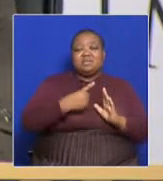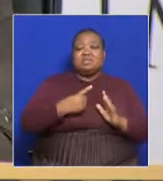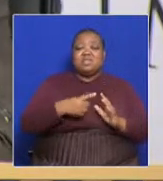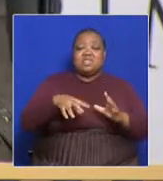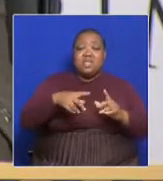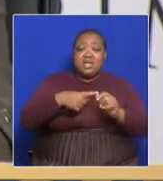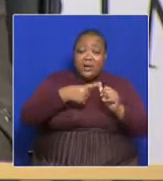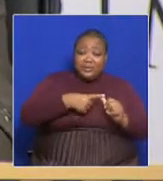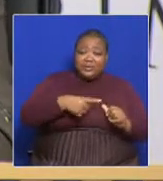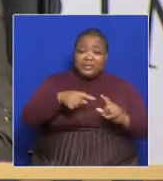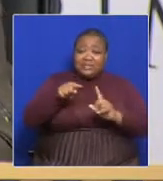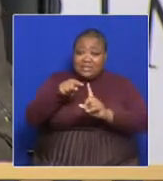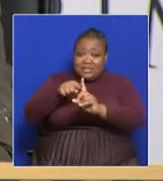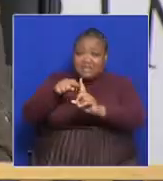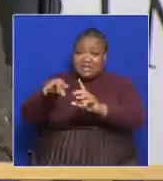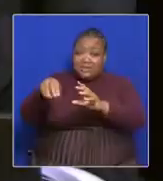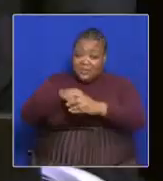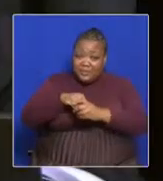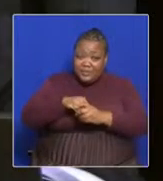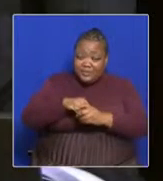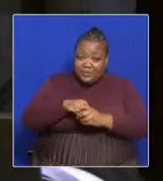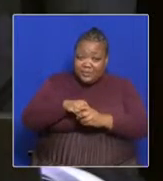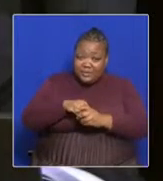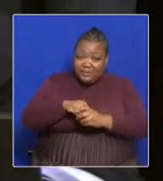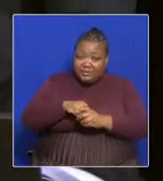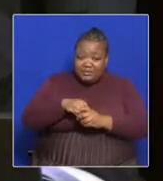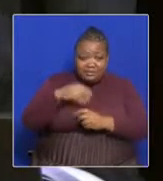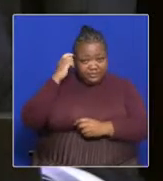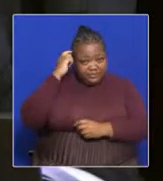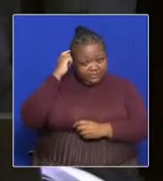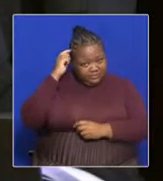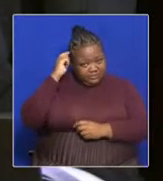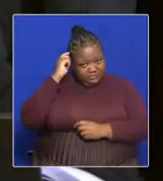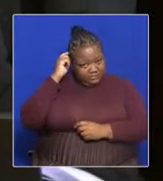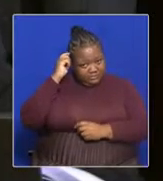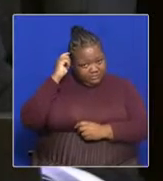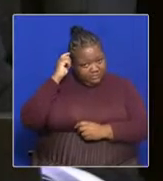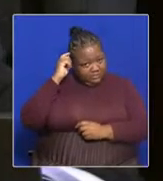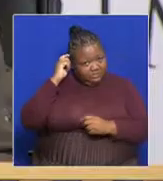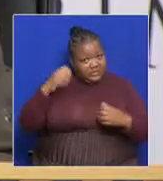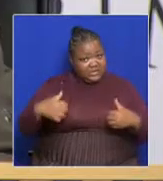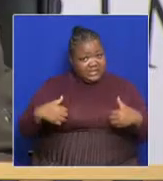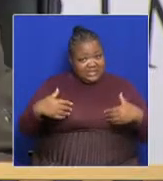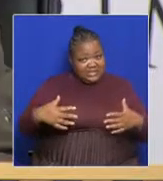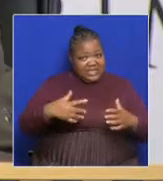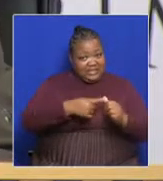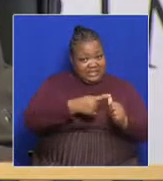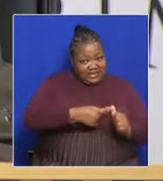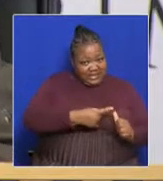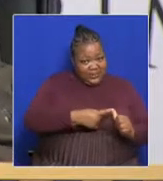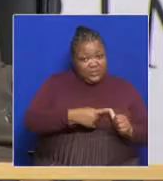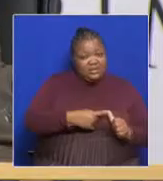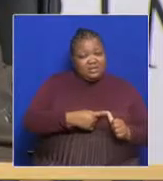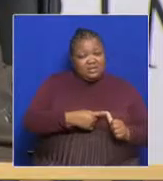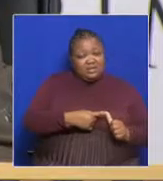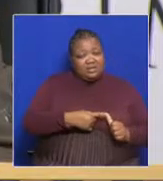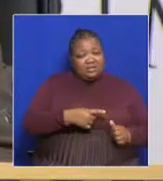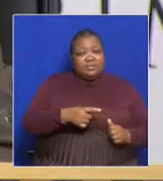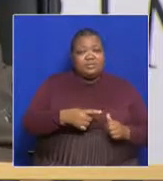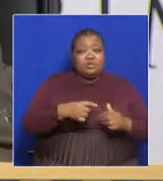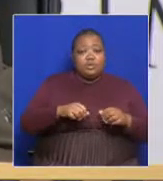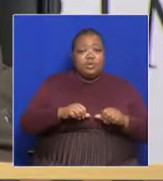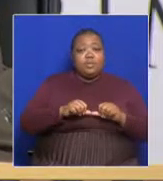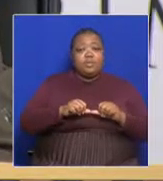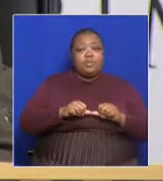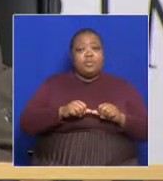not see I and said understand? when we proceeded to start counting, Commissioner, You say what? we proceeded to